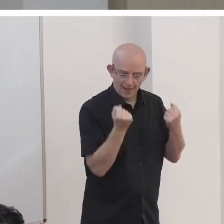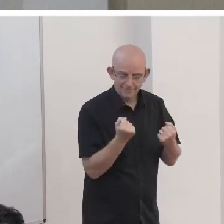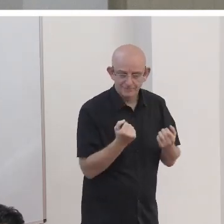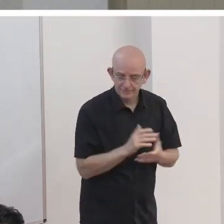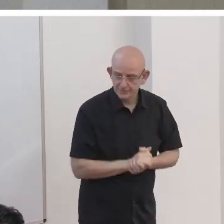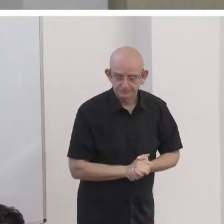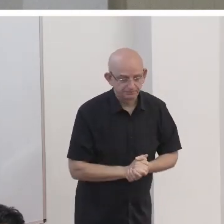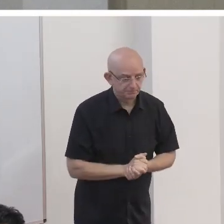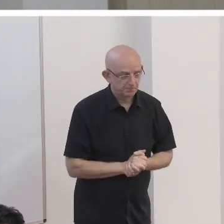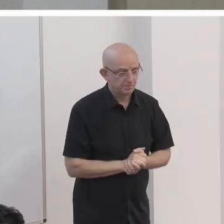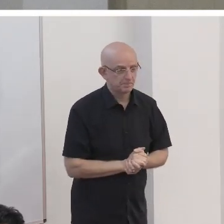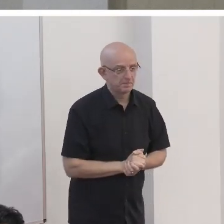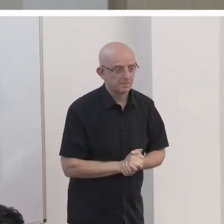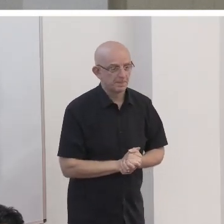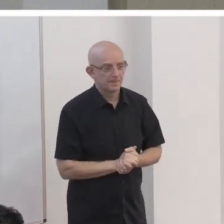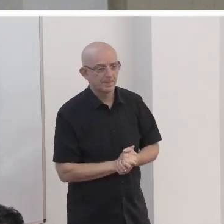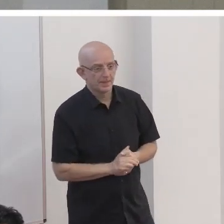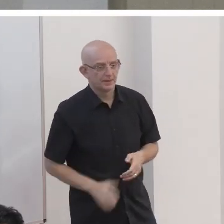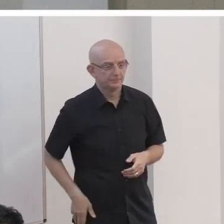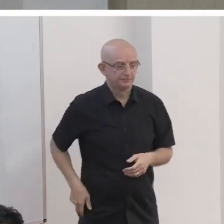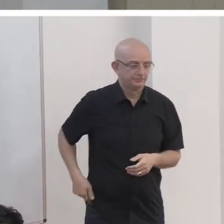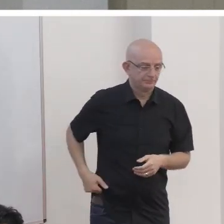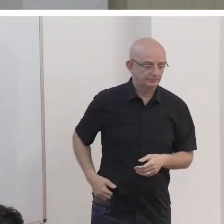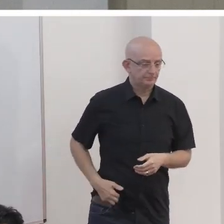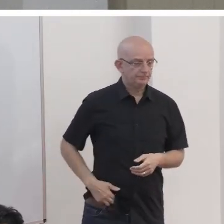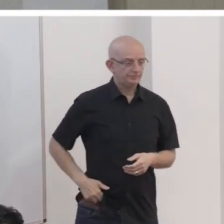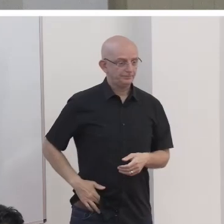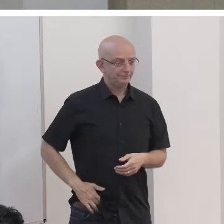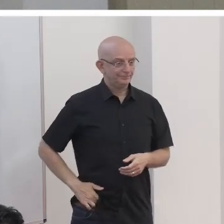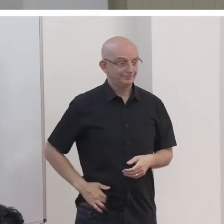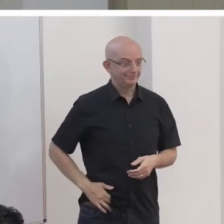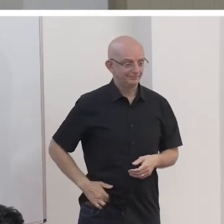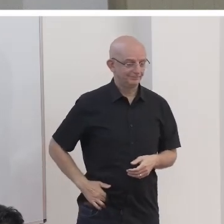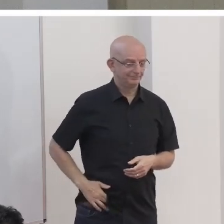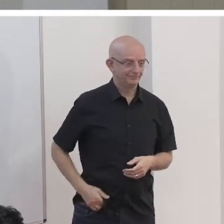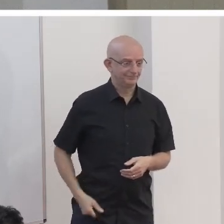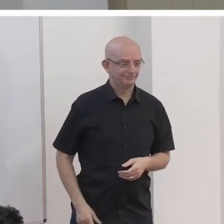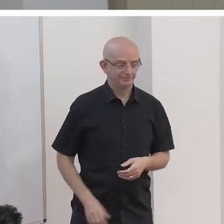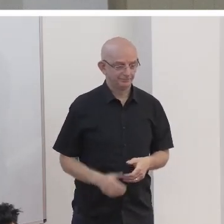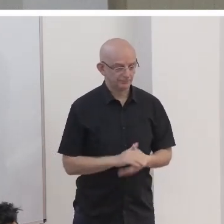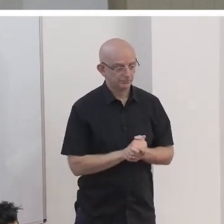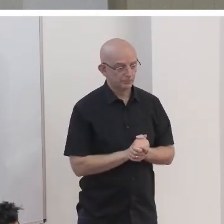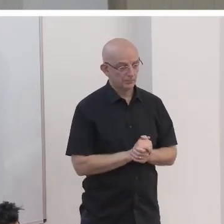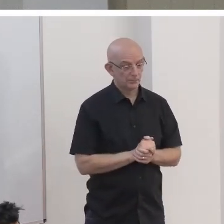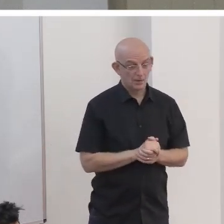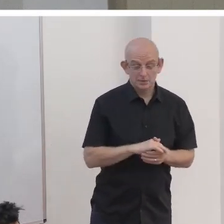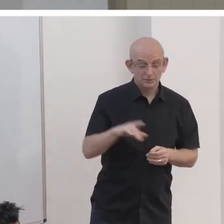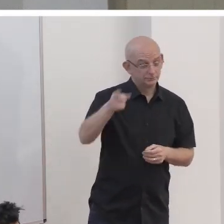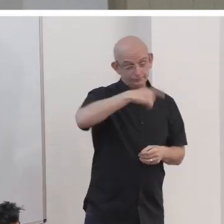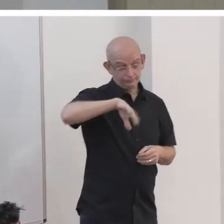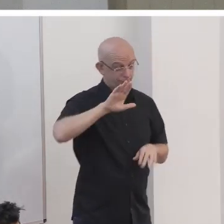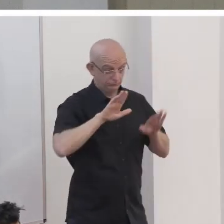abuse, independent living, legal capacity, and so on. So it's a really important right. It's really a gatekeeper right that's very important